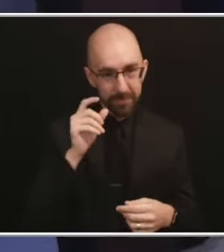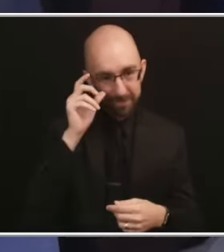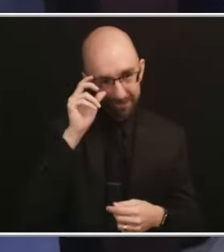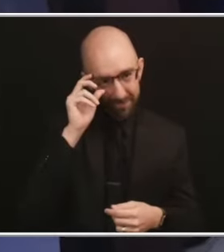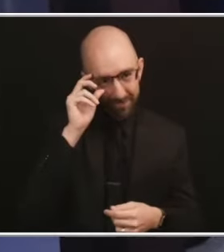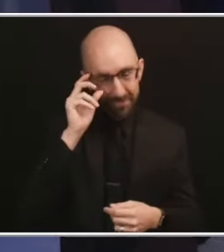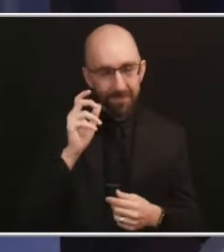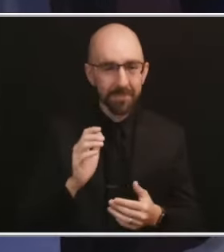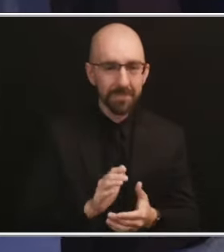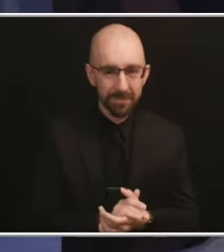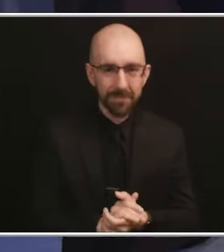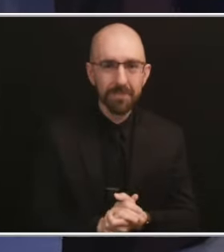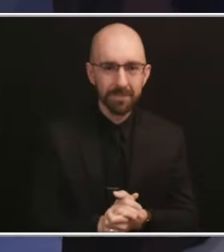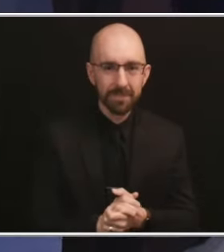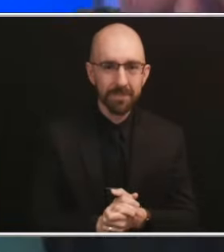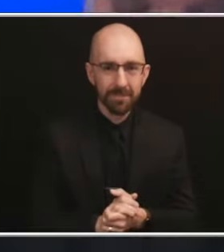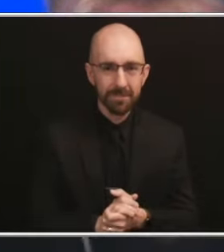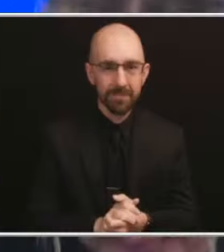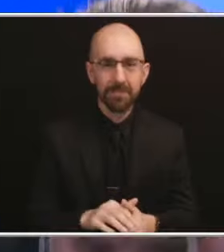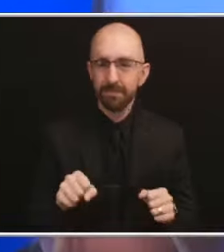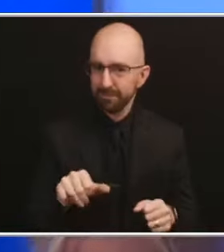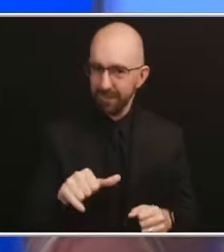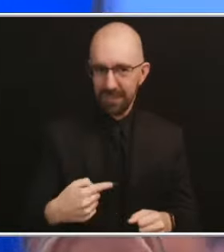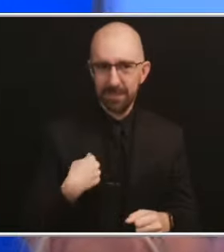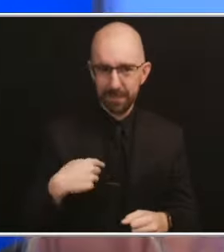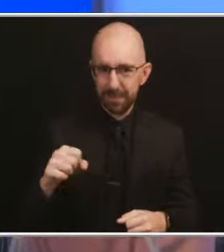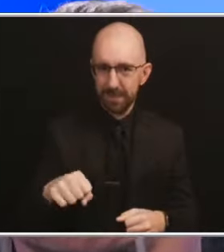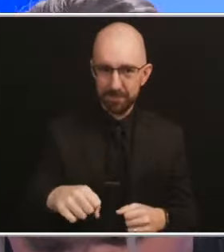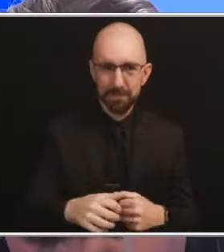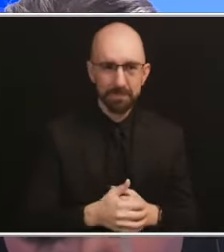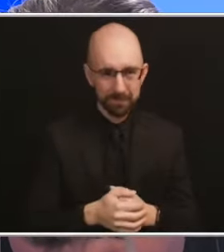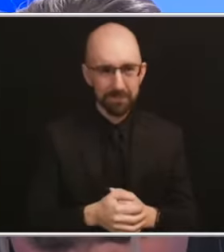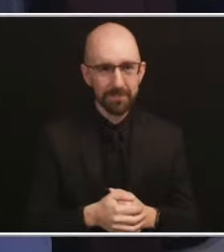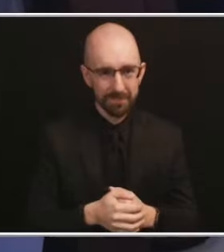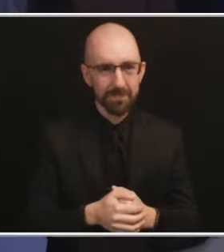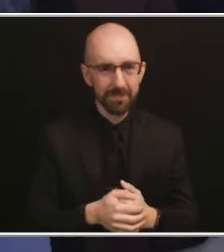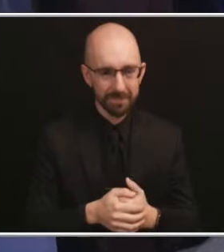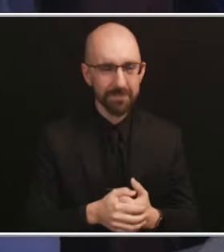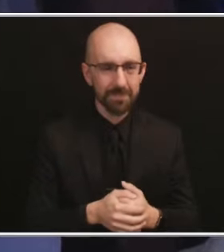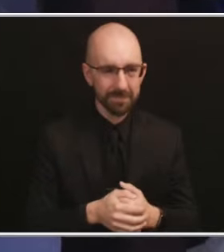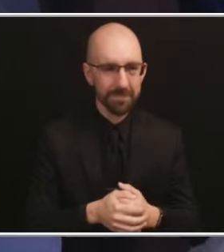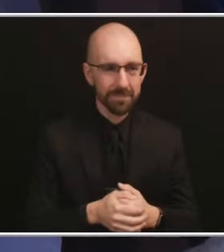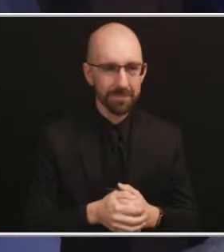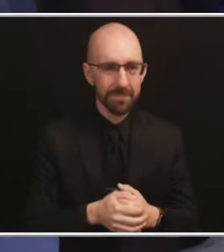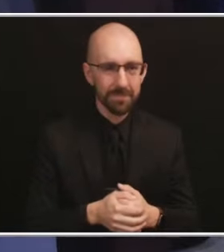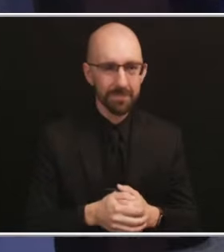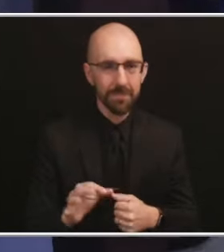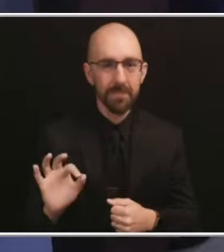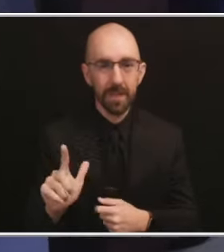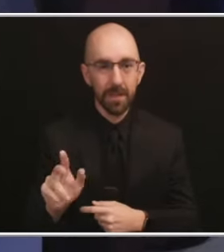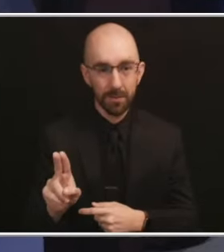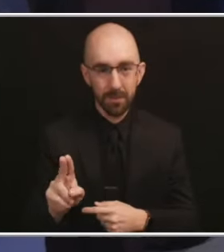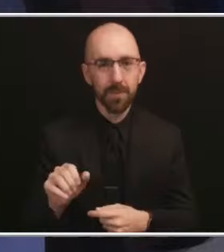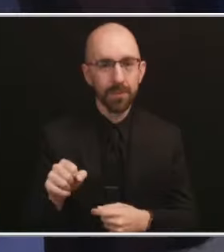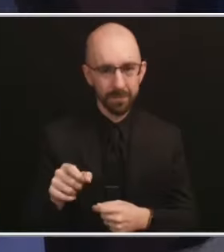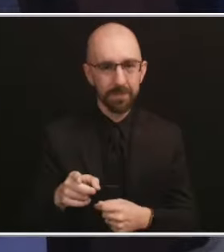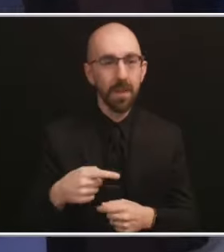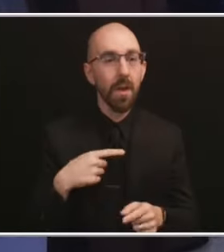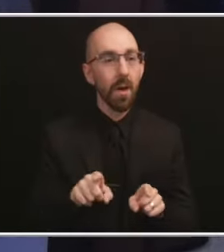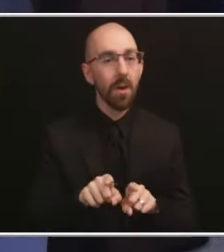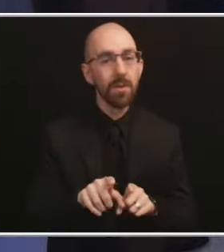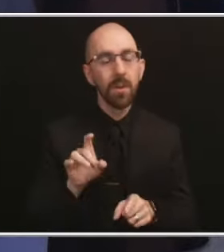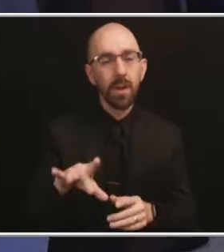Let's need to see. confirm this is your name. yes, that's me. Yes, Perfect. Tara Chediar, 1893. All right, and then we're just doing flu. Yep. I would also say that beginning